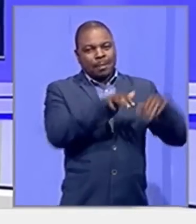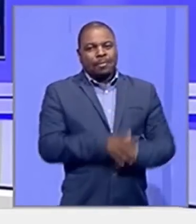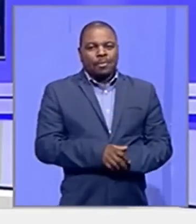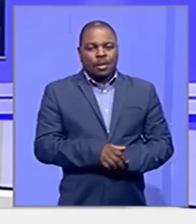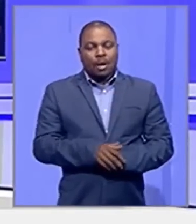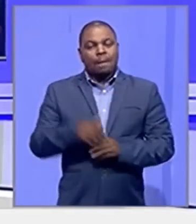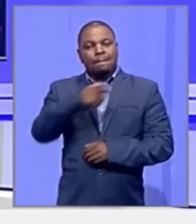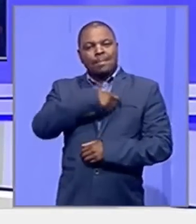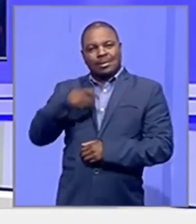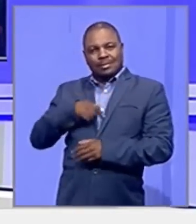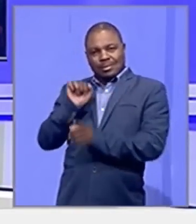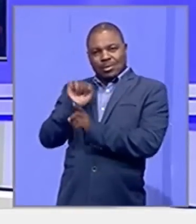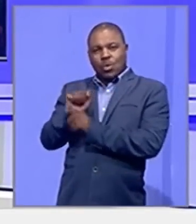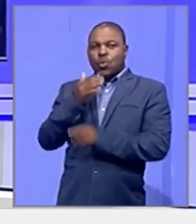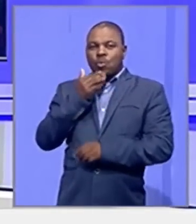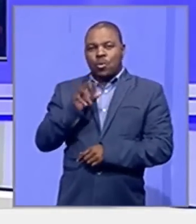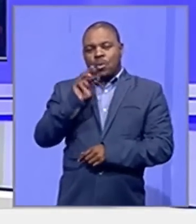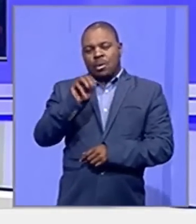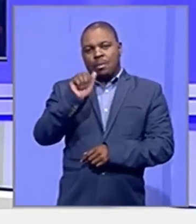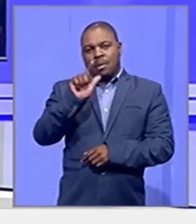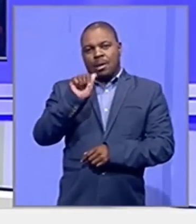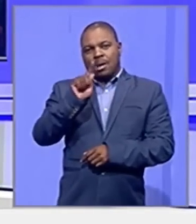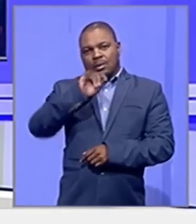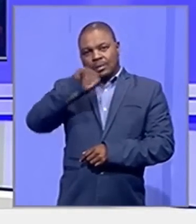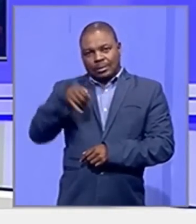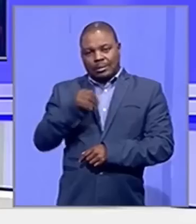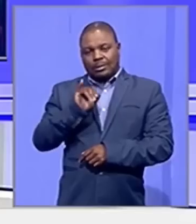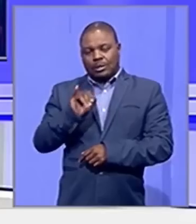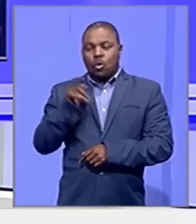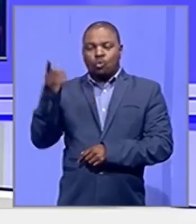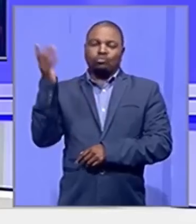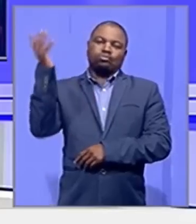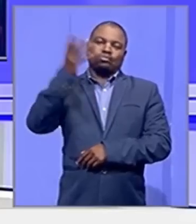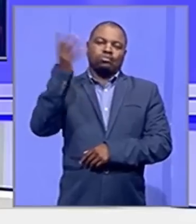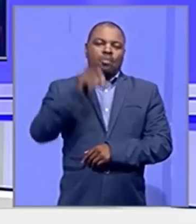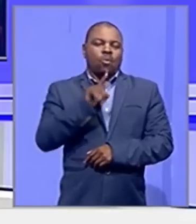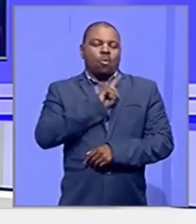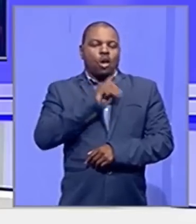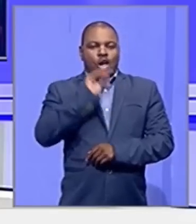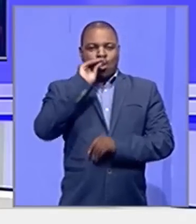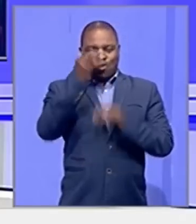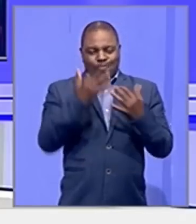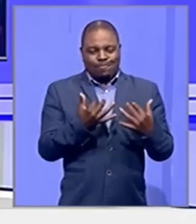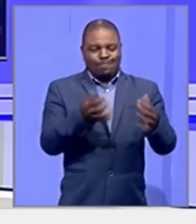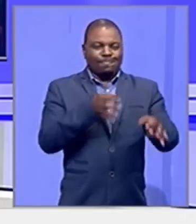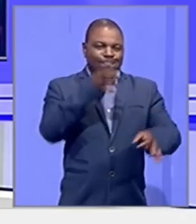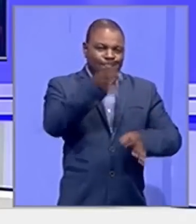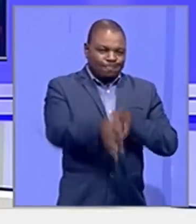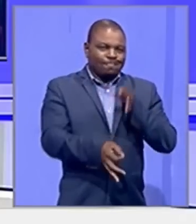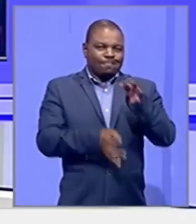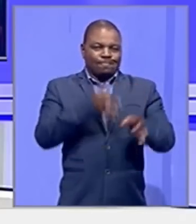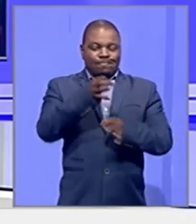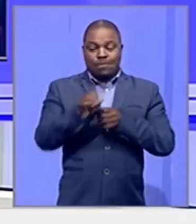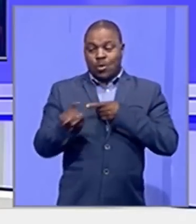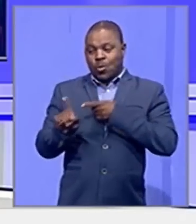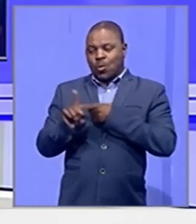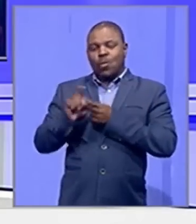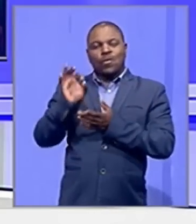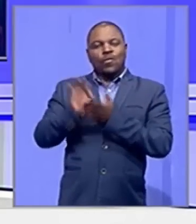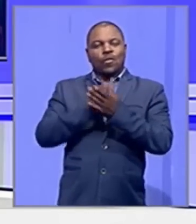wa Liki ya baswa Colin Malachi o dirile pego ye nakong ya ge ba bolela le babegaditaba go latela go kgethwa ga